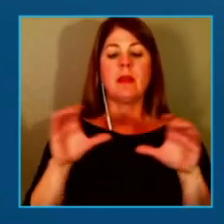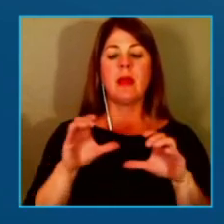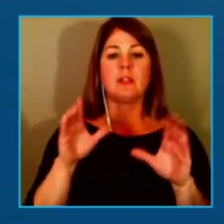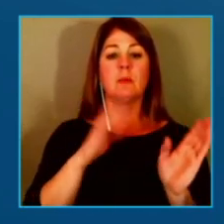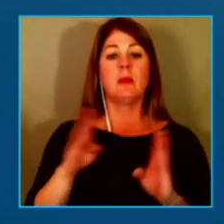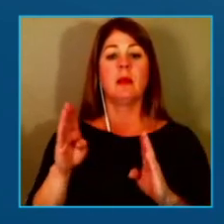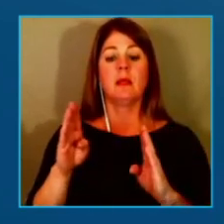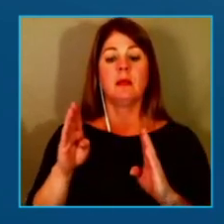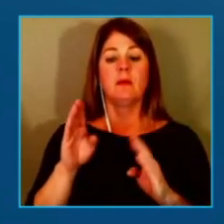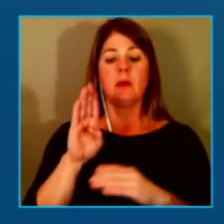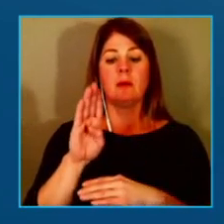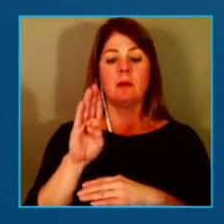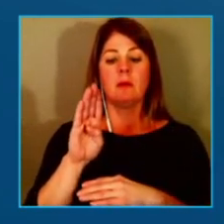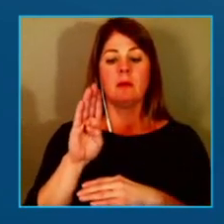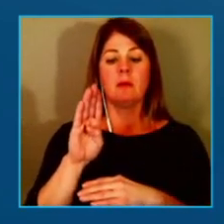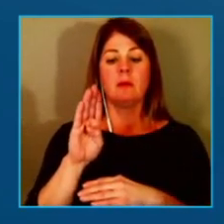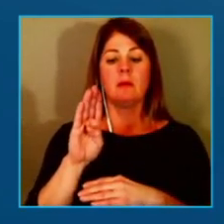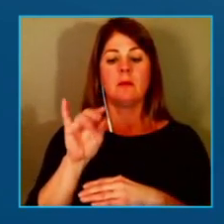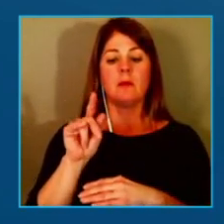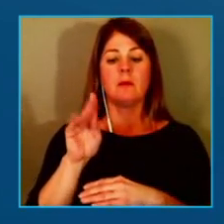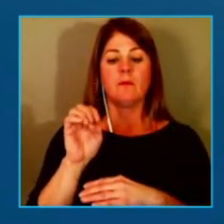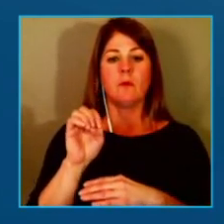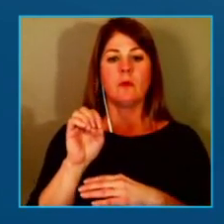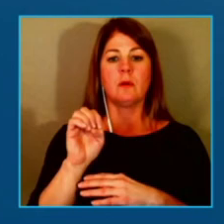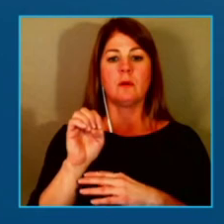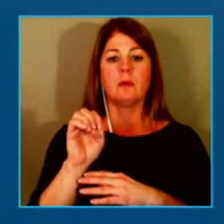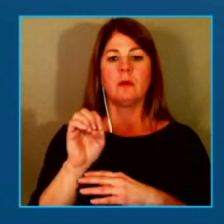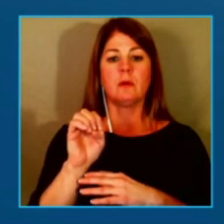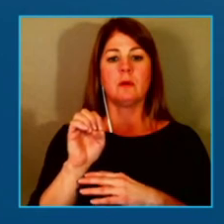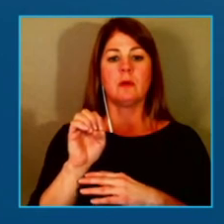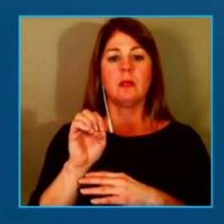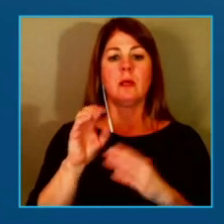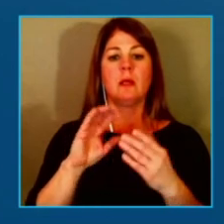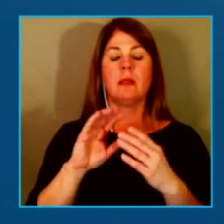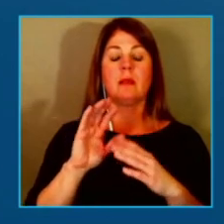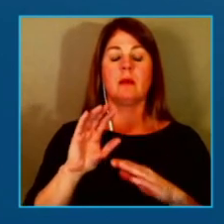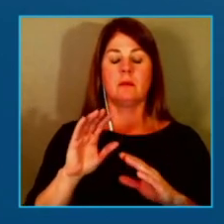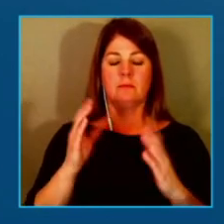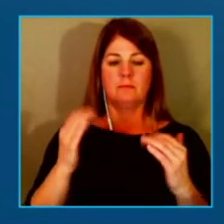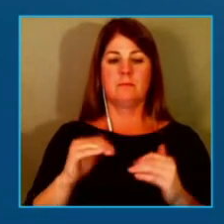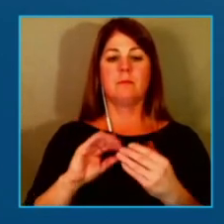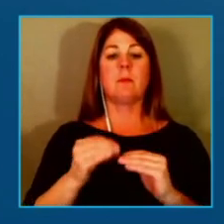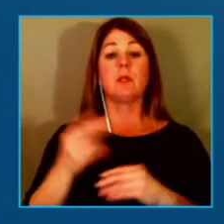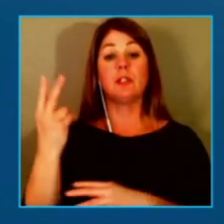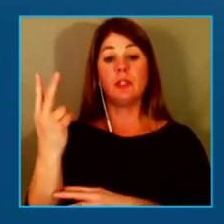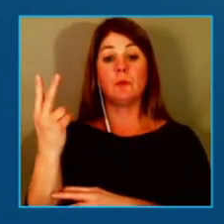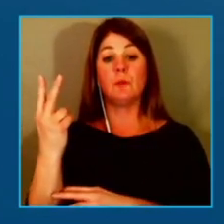Biafor is referring to, number one. Number two is,